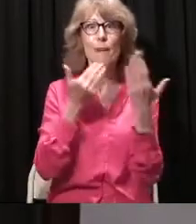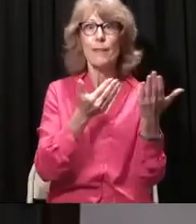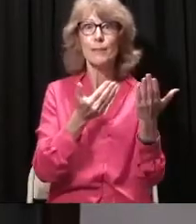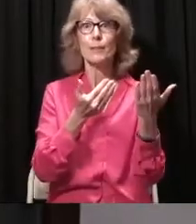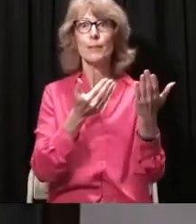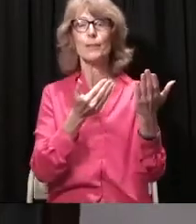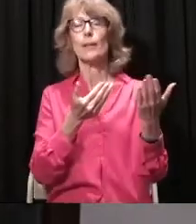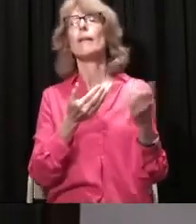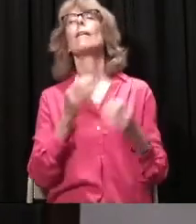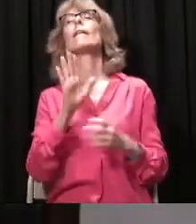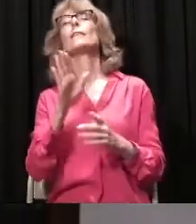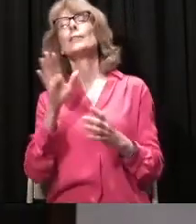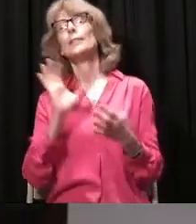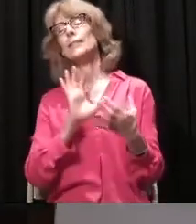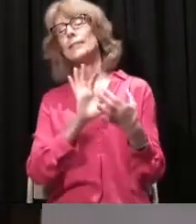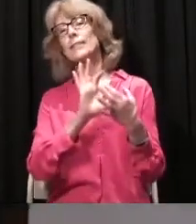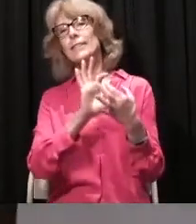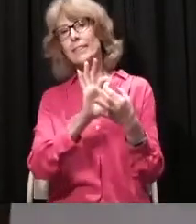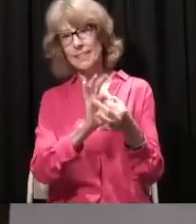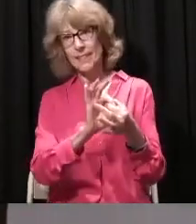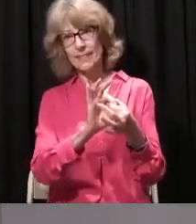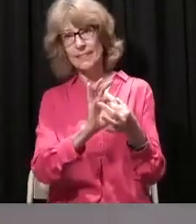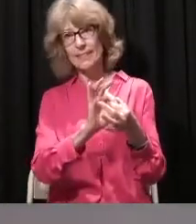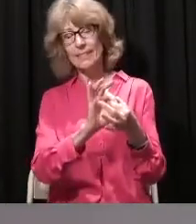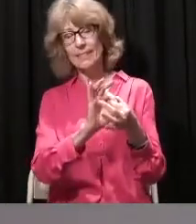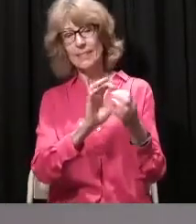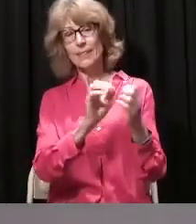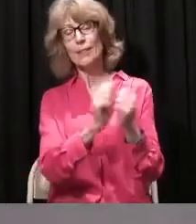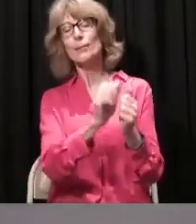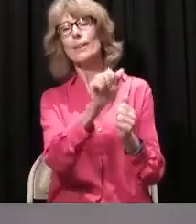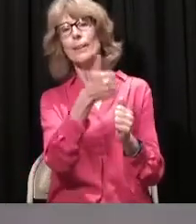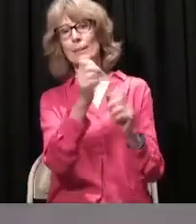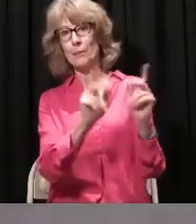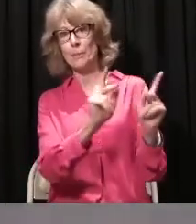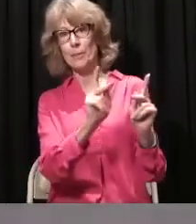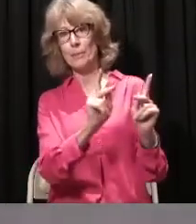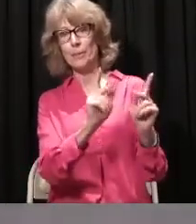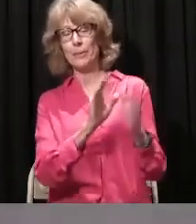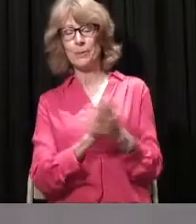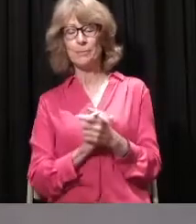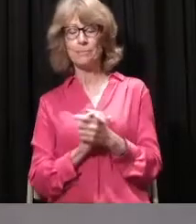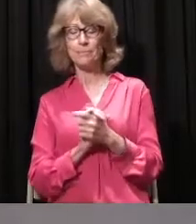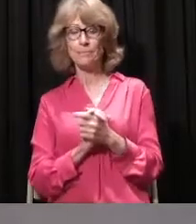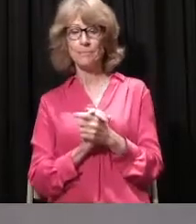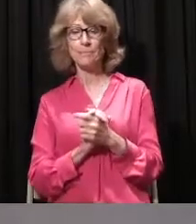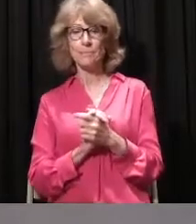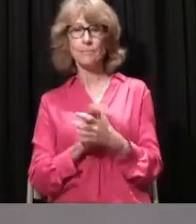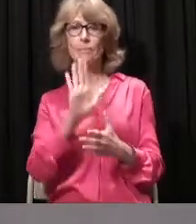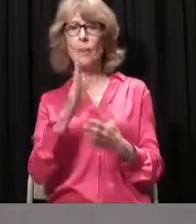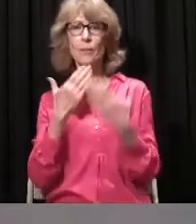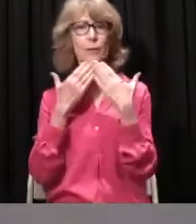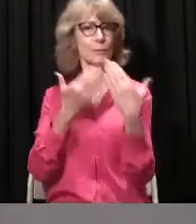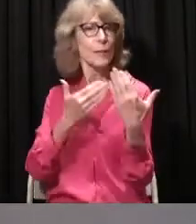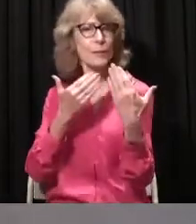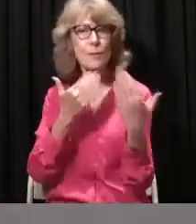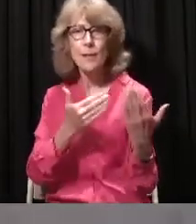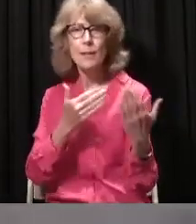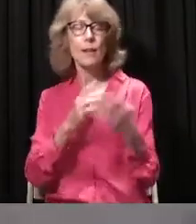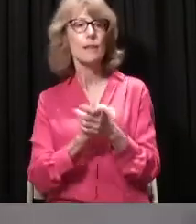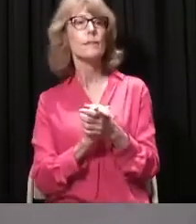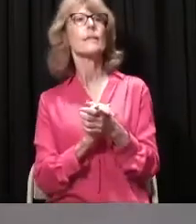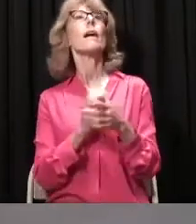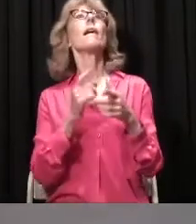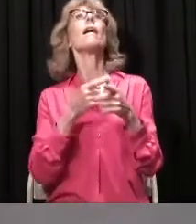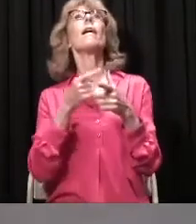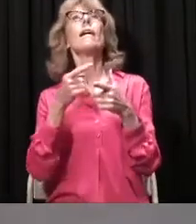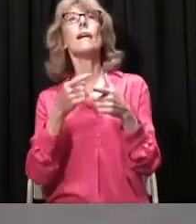connecting yourself to other people. Like that's what gratitude does. When you're grateful, like you're pulling people into your